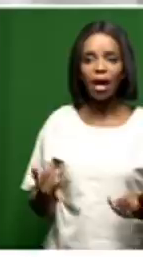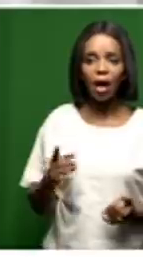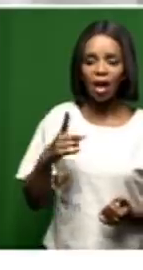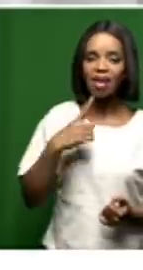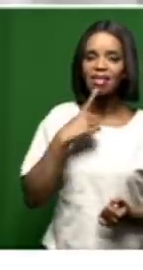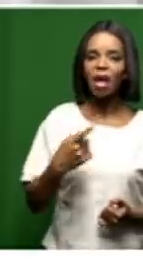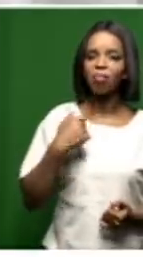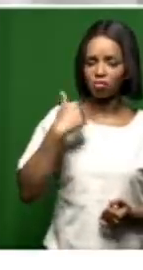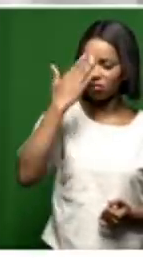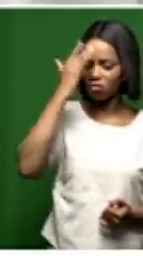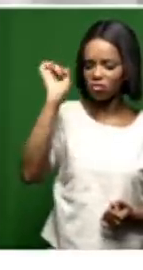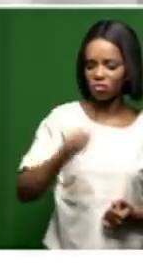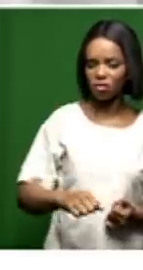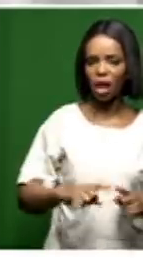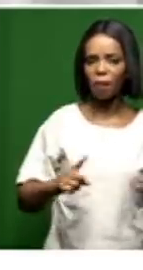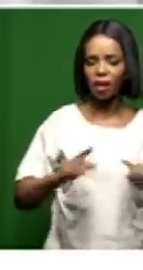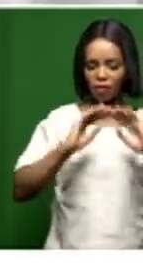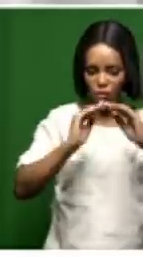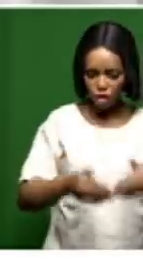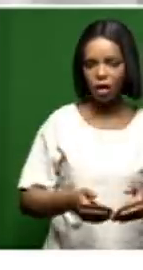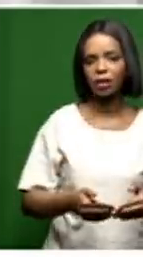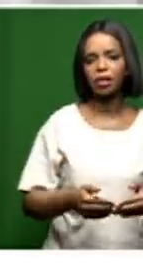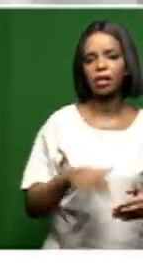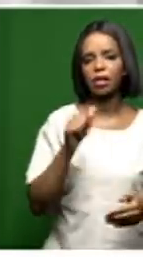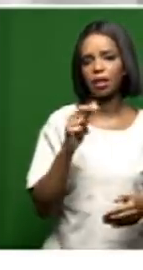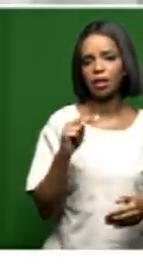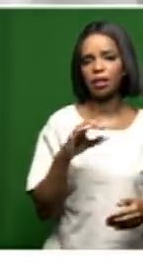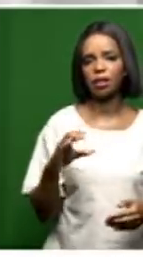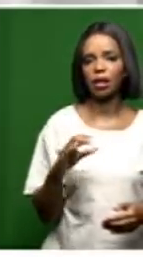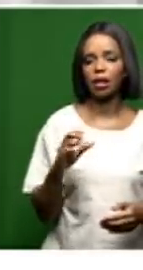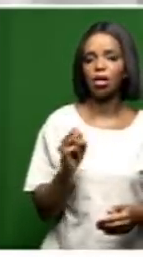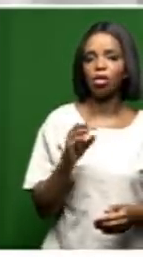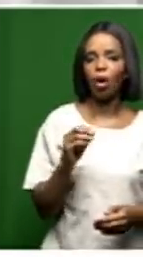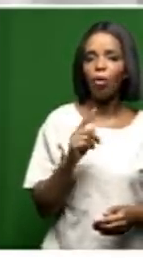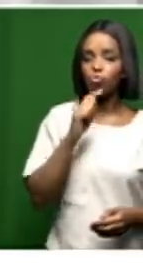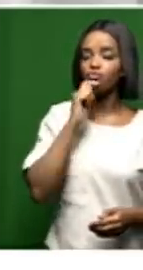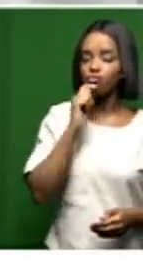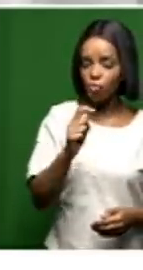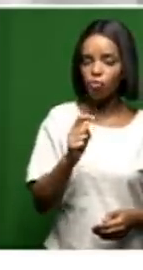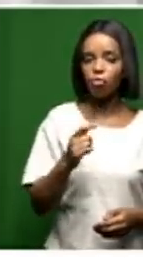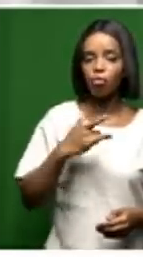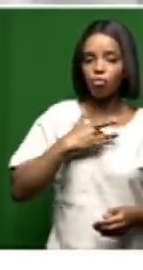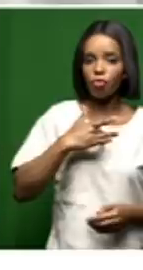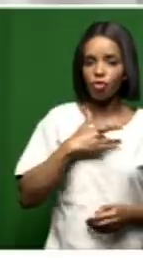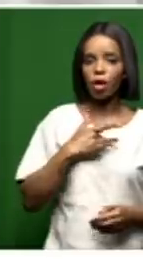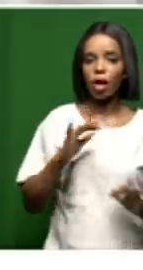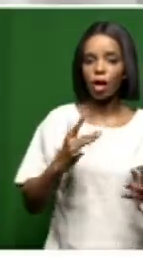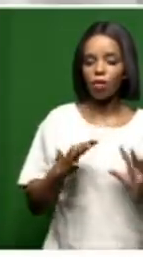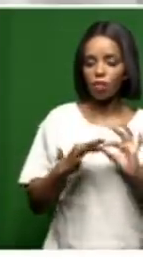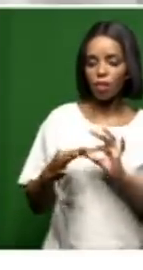to protect my party. So he is true to his conscience. The party